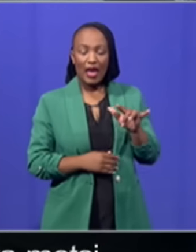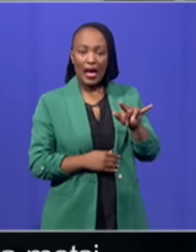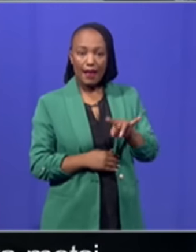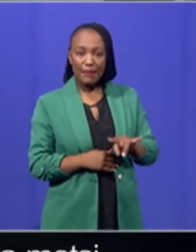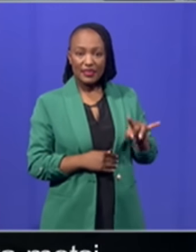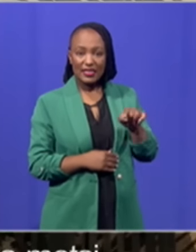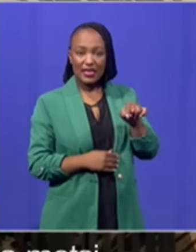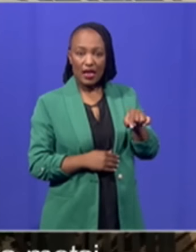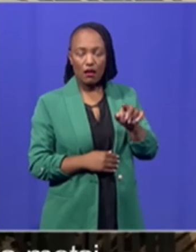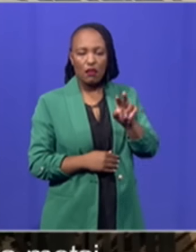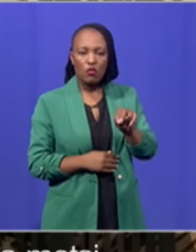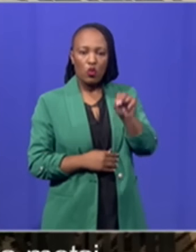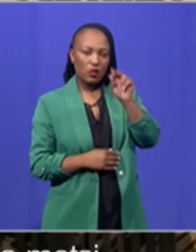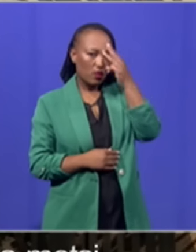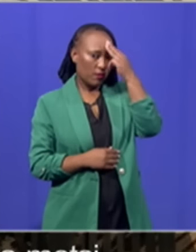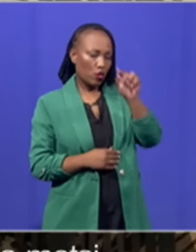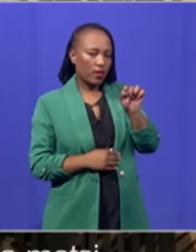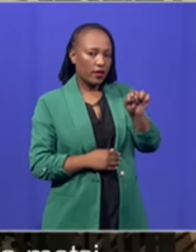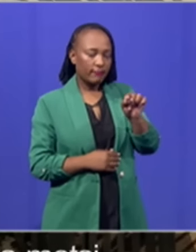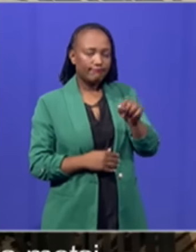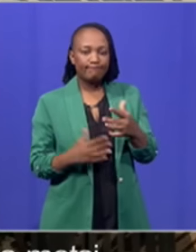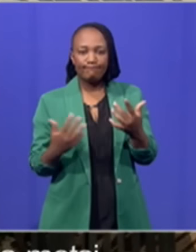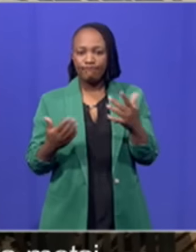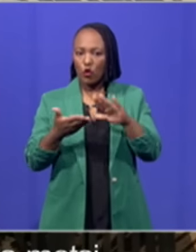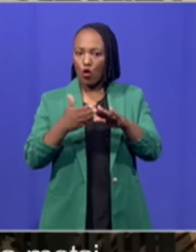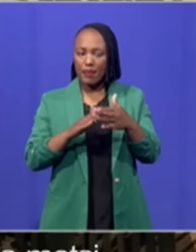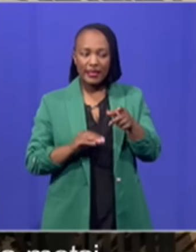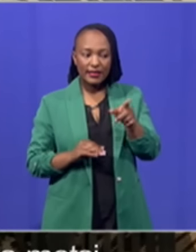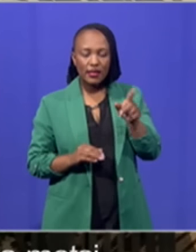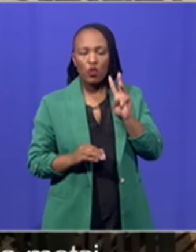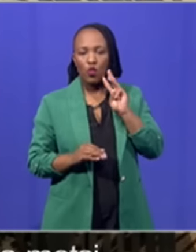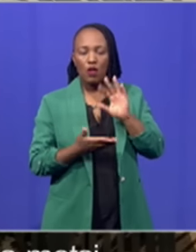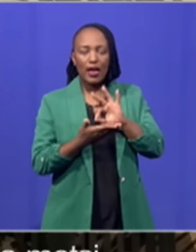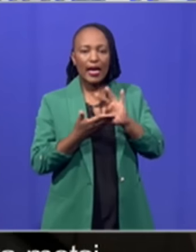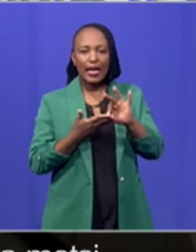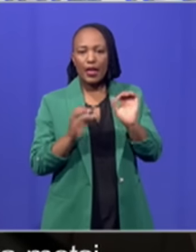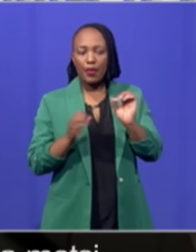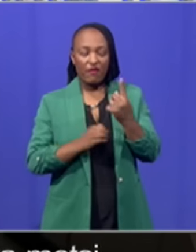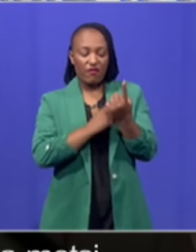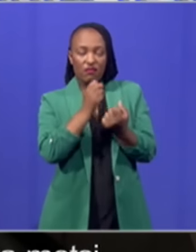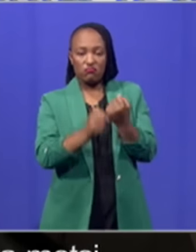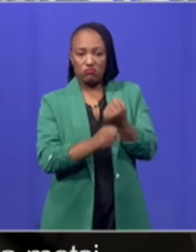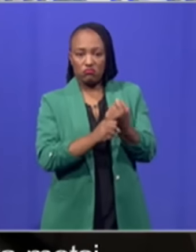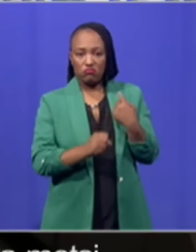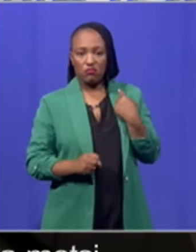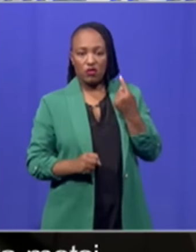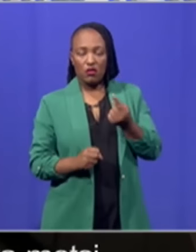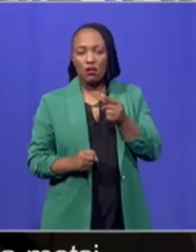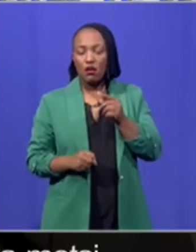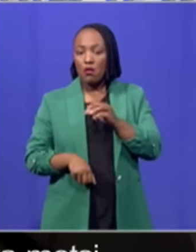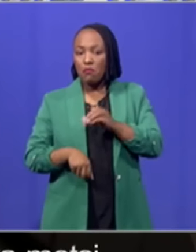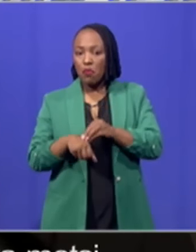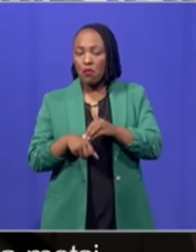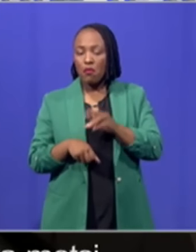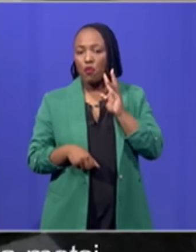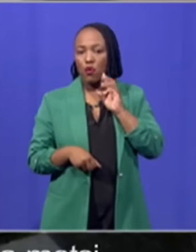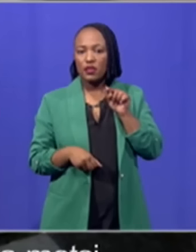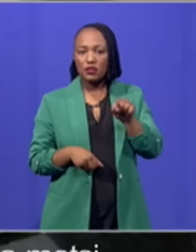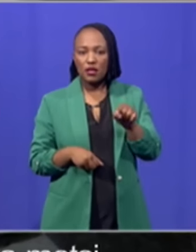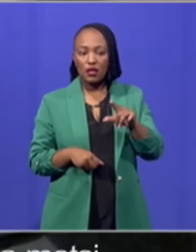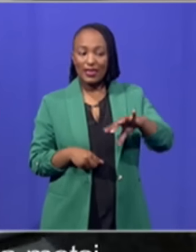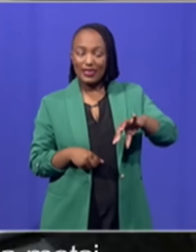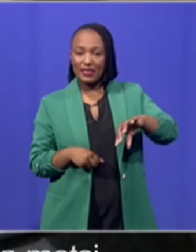Hammanskraal kwa bokone jwa Pretoria baagi ba ntse ba sena metsi a phepa sebaka se feta ngwaga. Mathata a metsi ga a tlogela ditepe